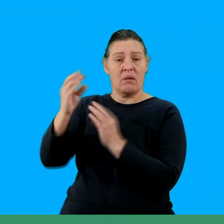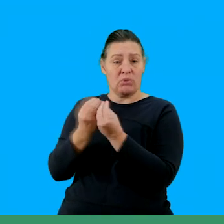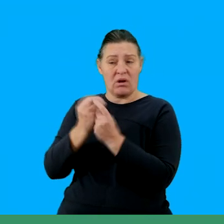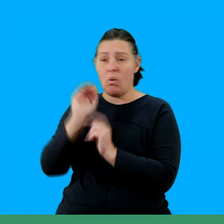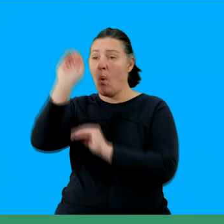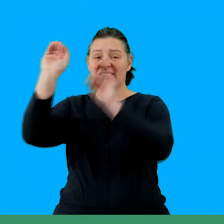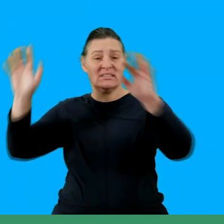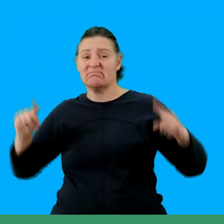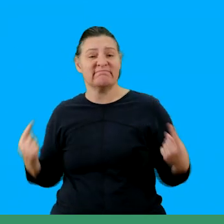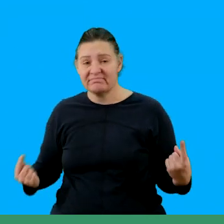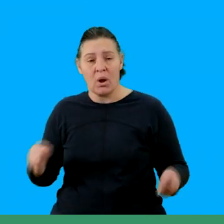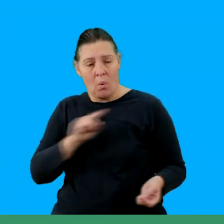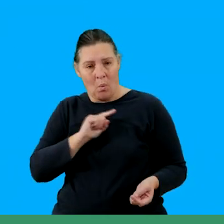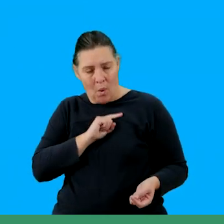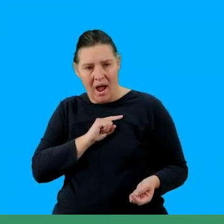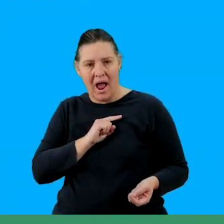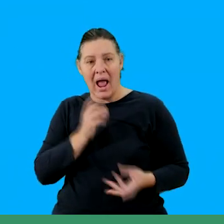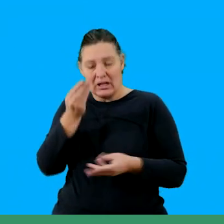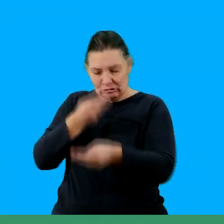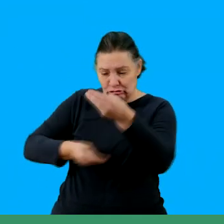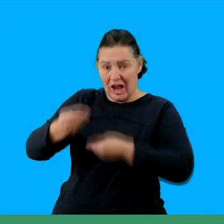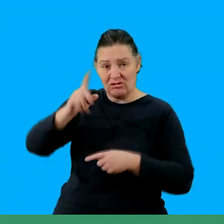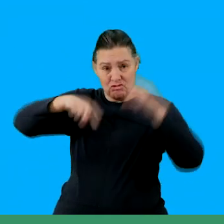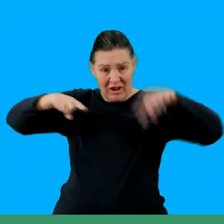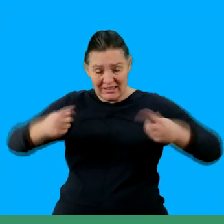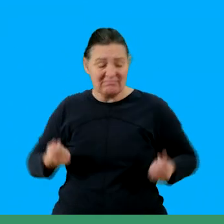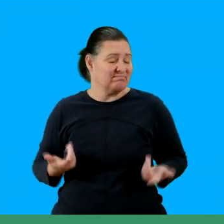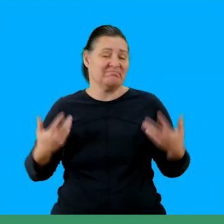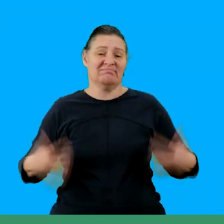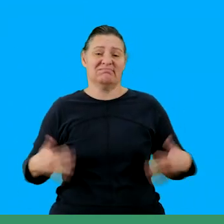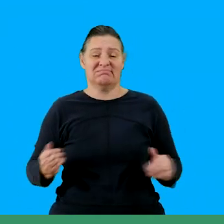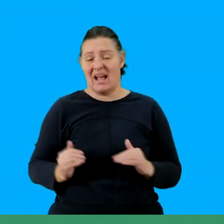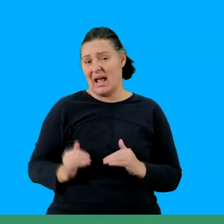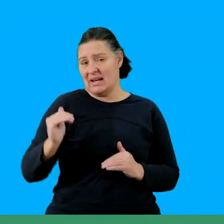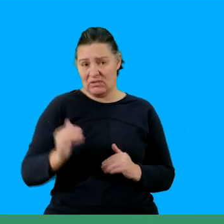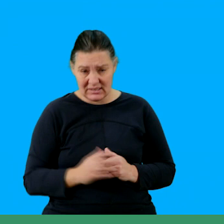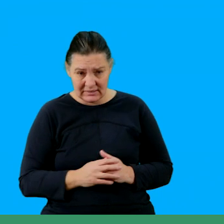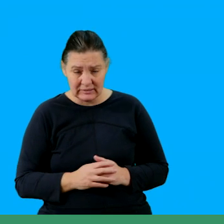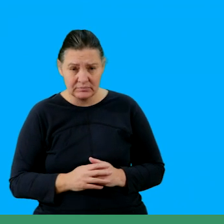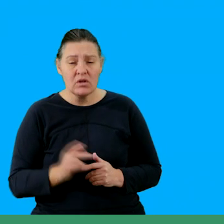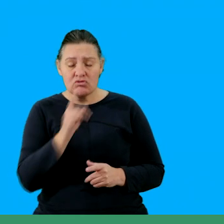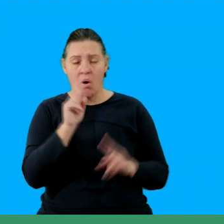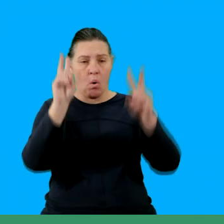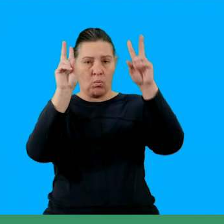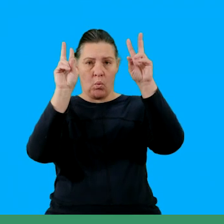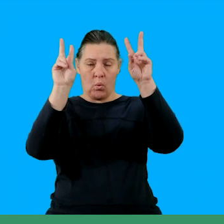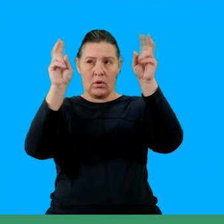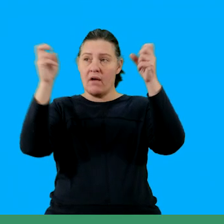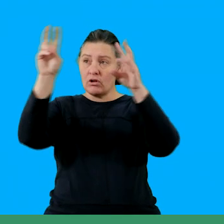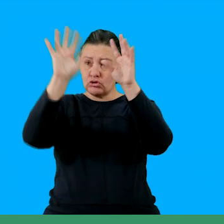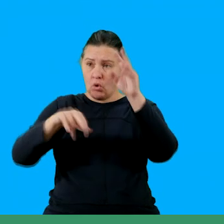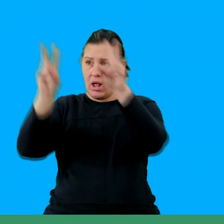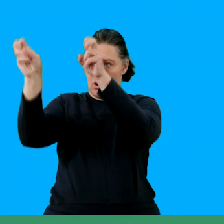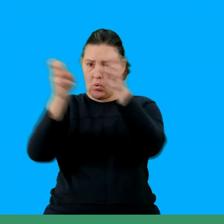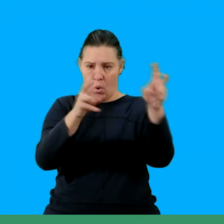their products due to an increase in the exchange rate. So that is the third challenge there, and we quoted that challenge